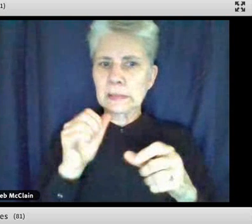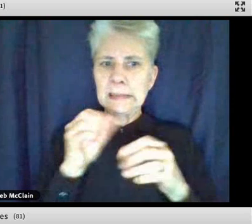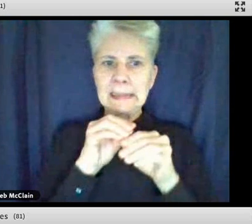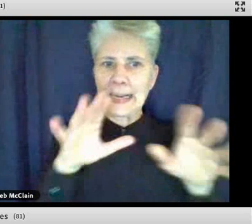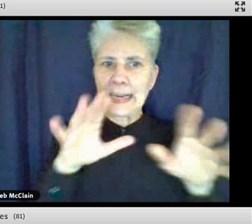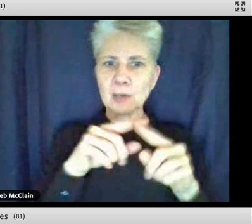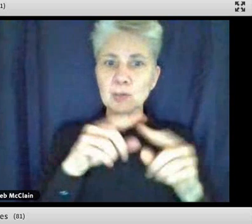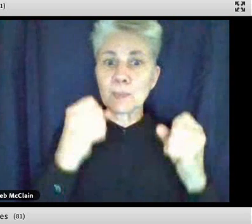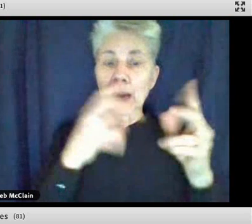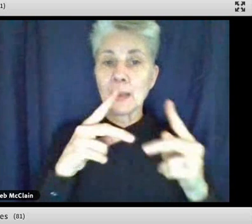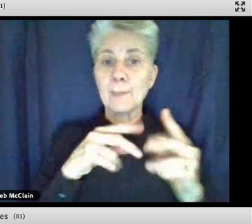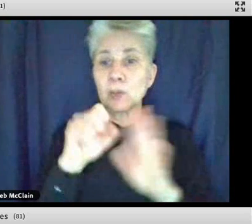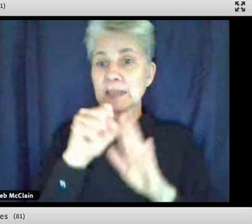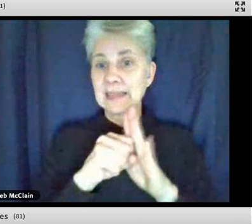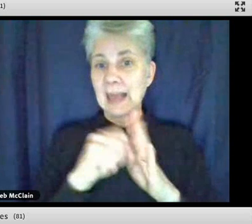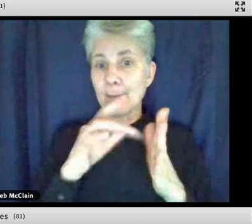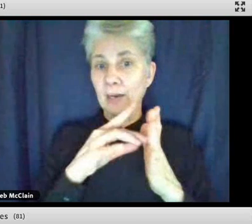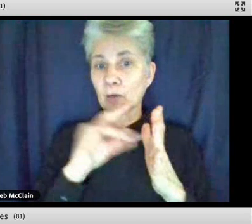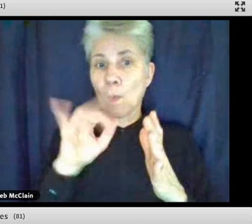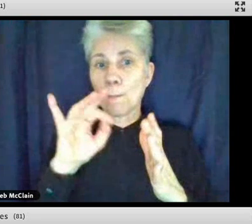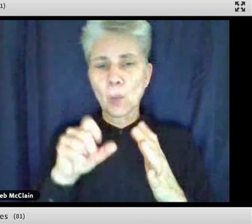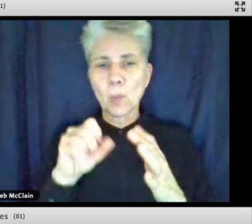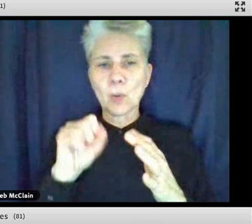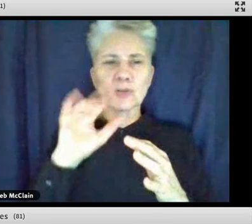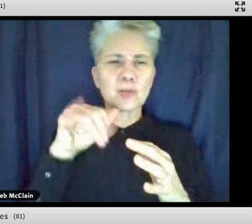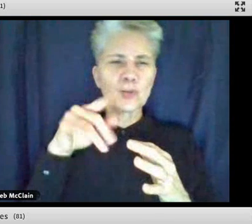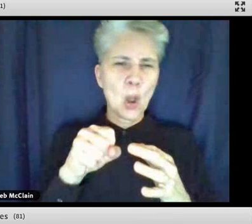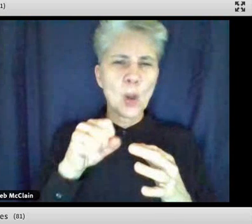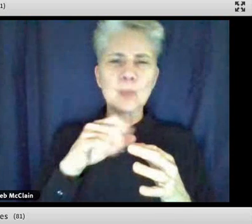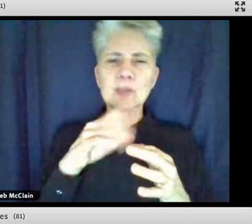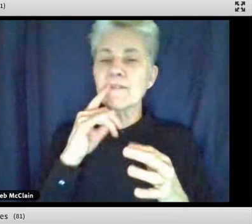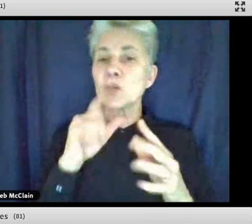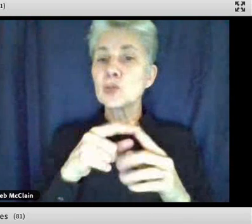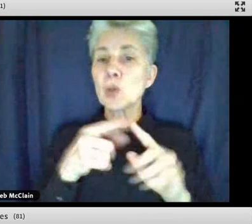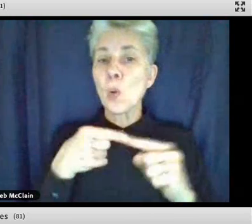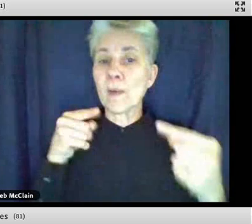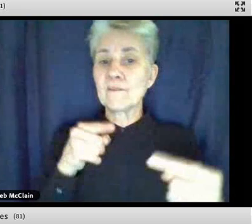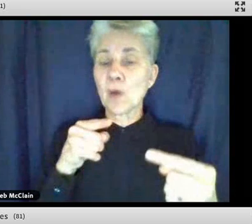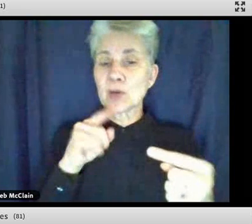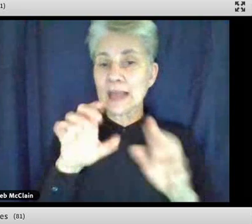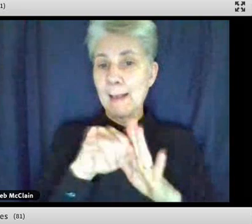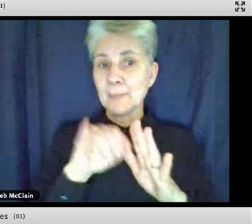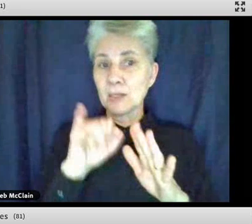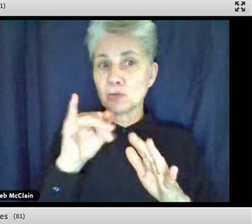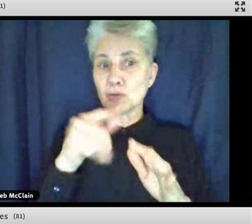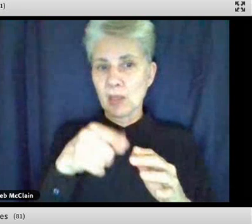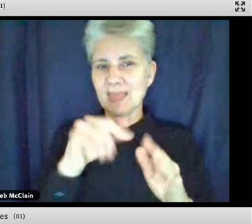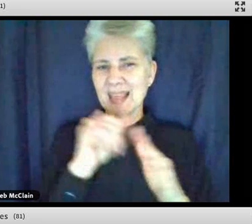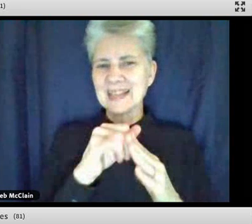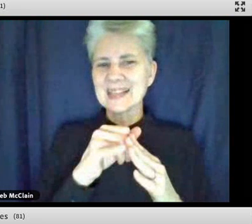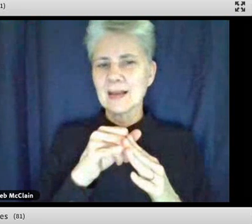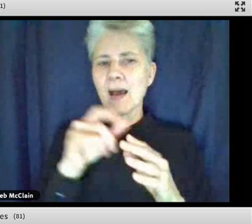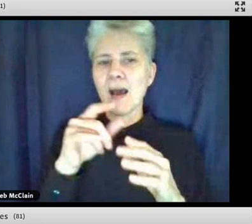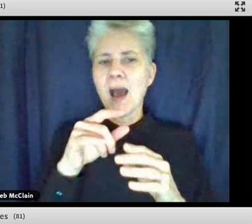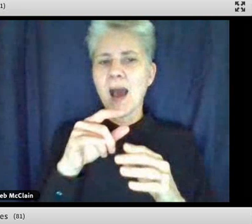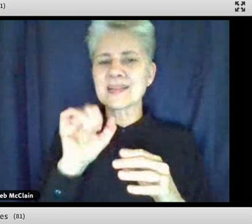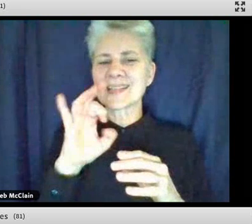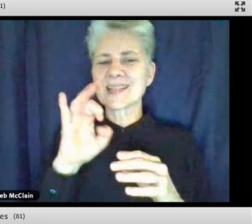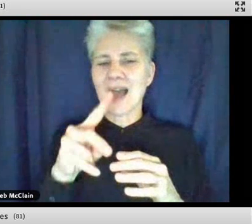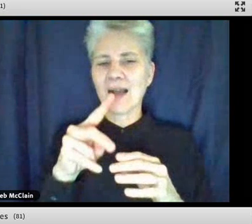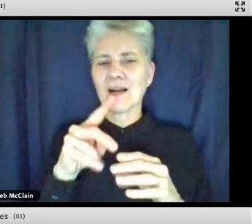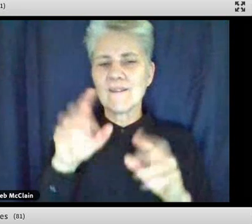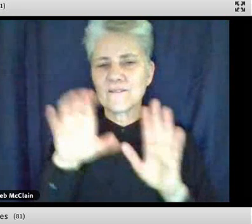State Medical Board, Snopes, image search, absolutely. If you do a reverse image search on this picture, it's a stock photo of a lonely man in church.